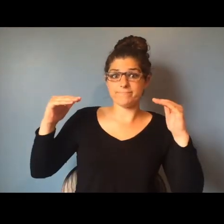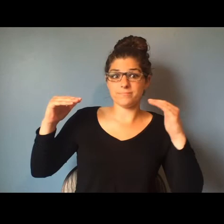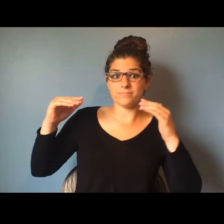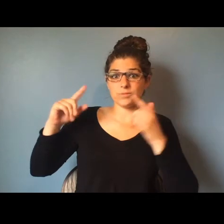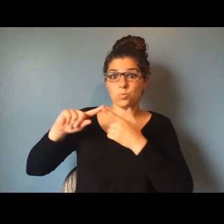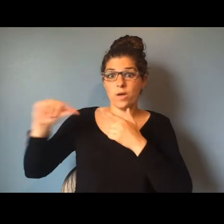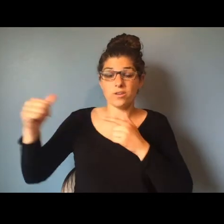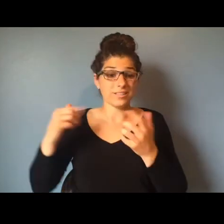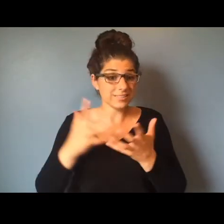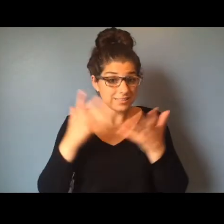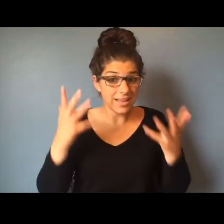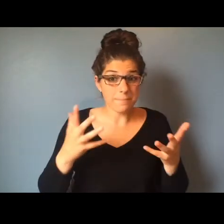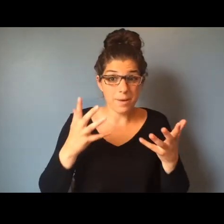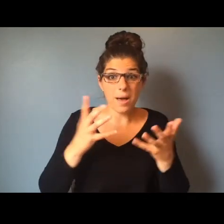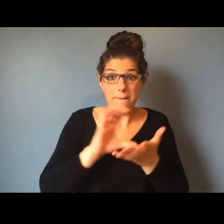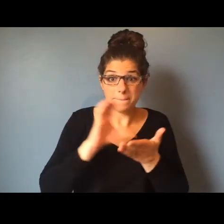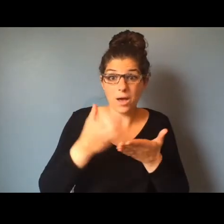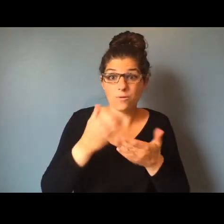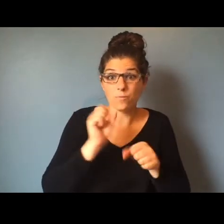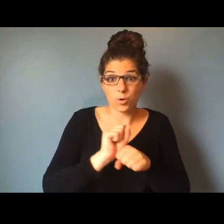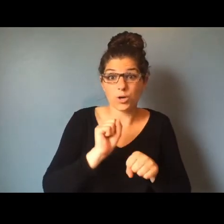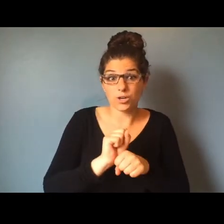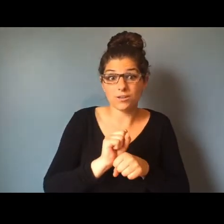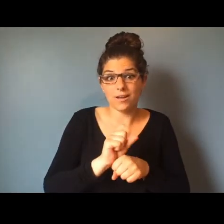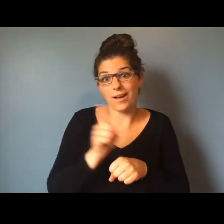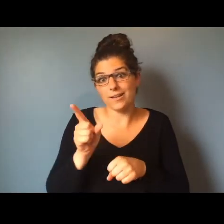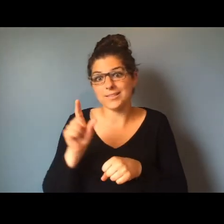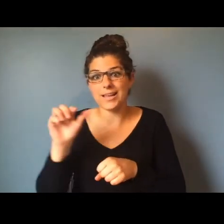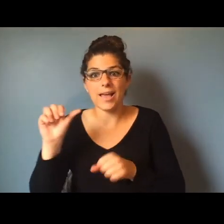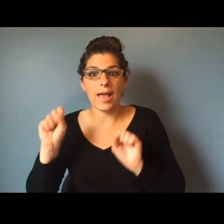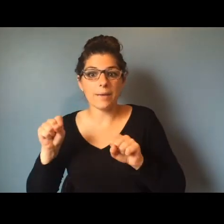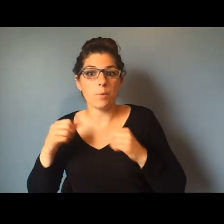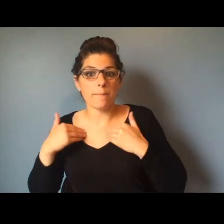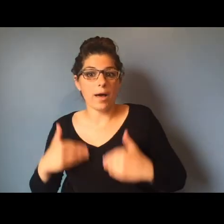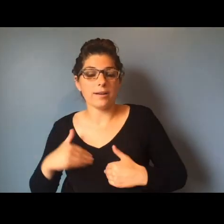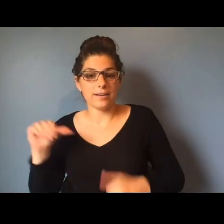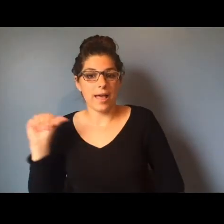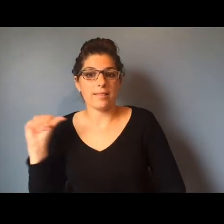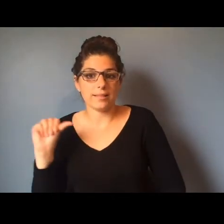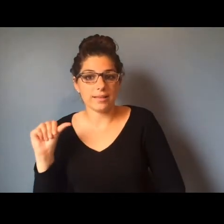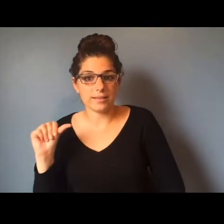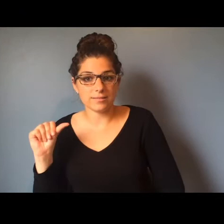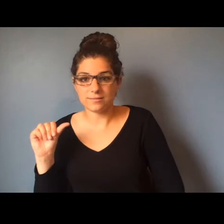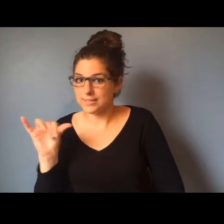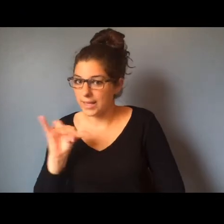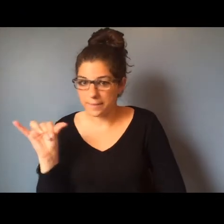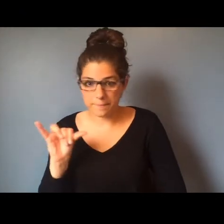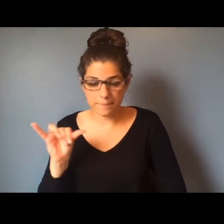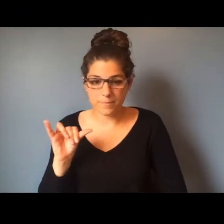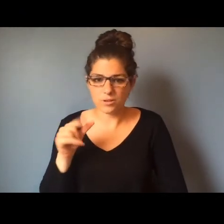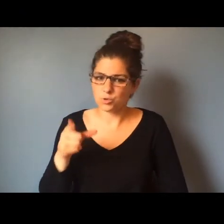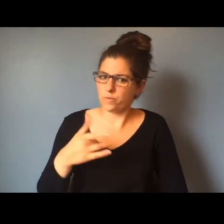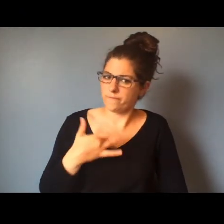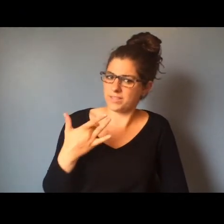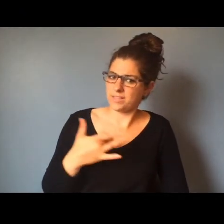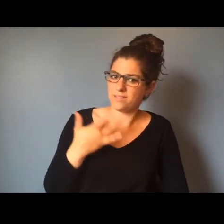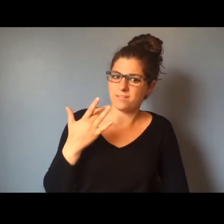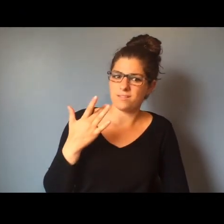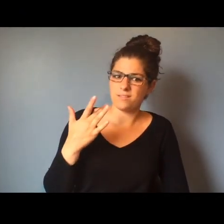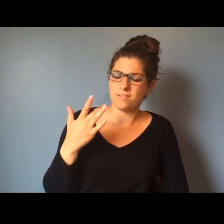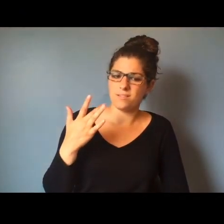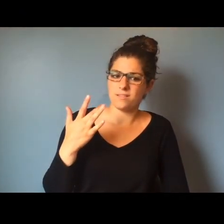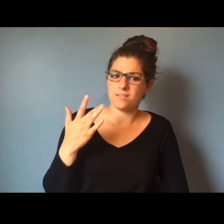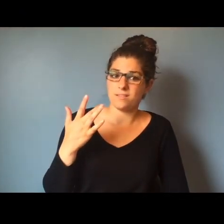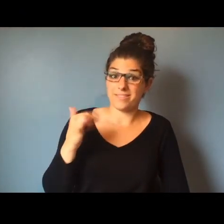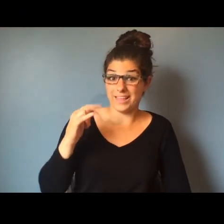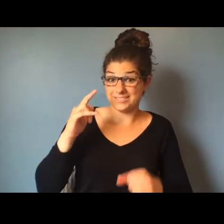it's the same amount of work as like an able-bodied athlete. Do you feel like the perception